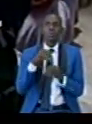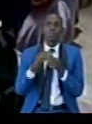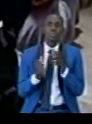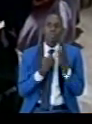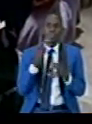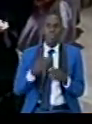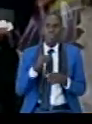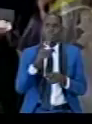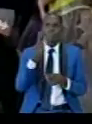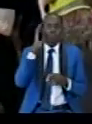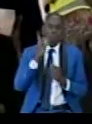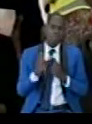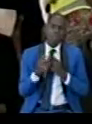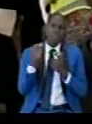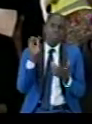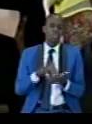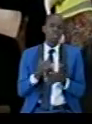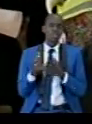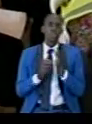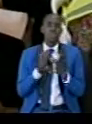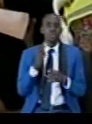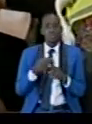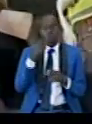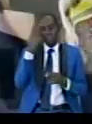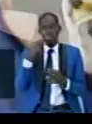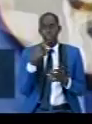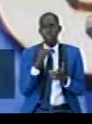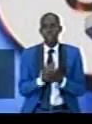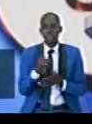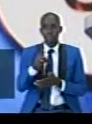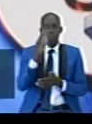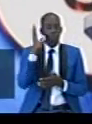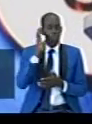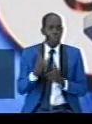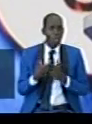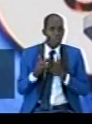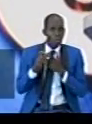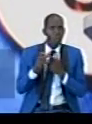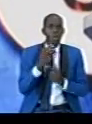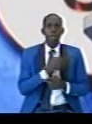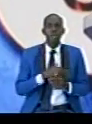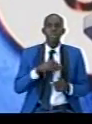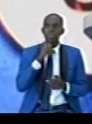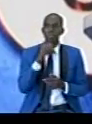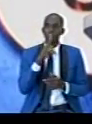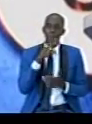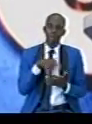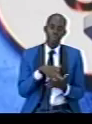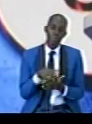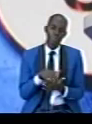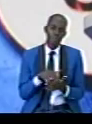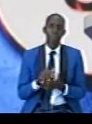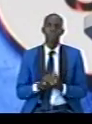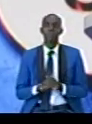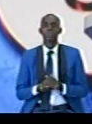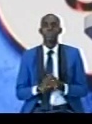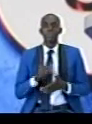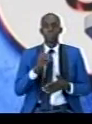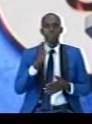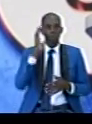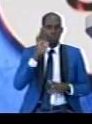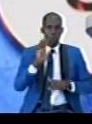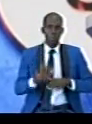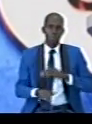run again, because it says they shall run and not be weary, they shall